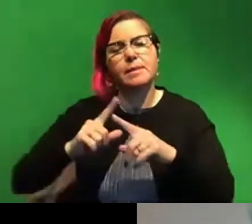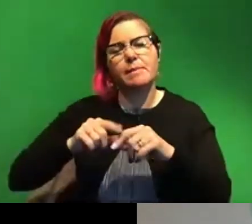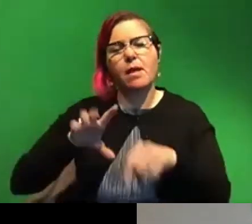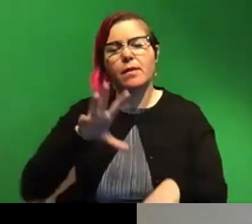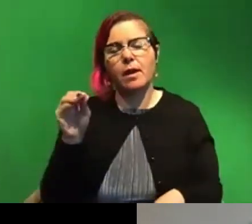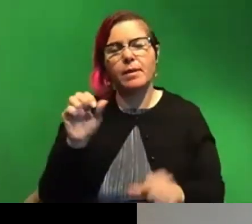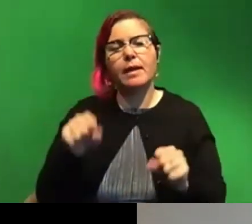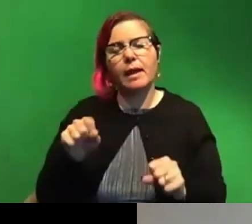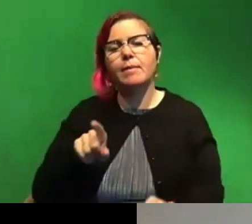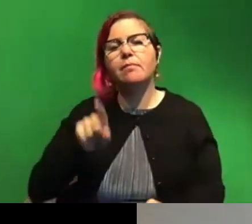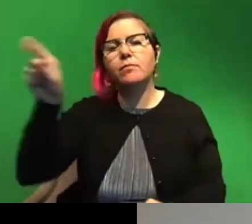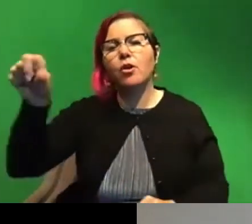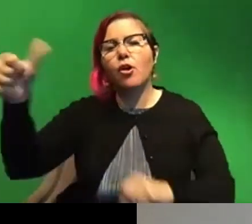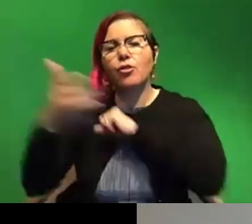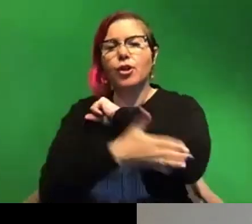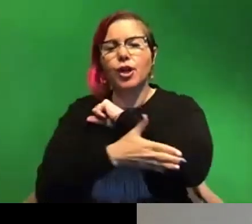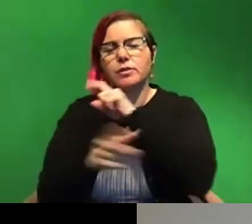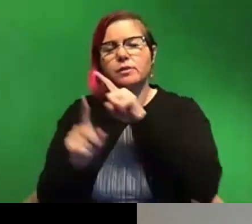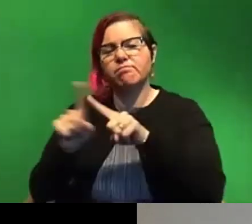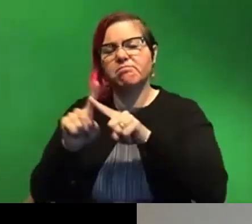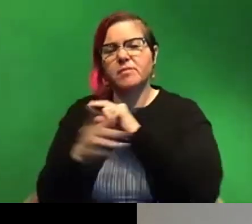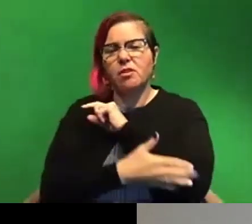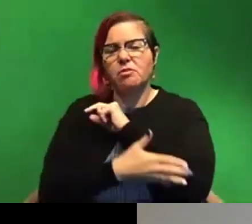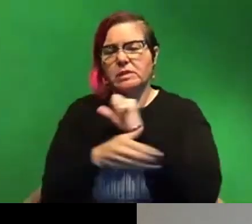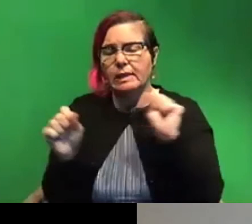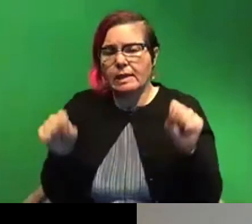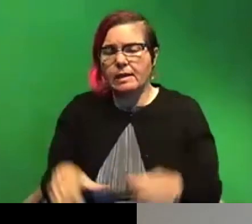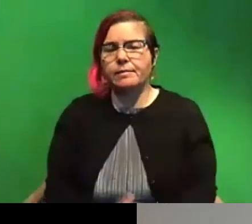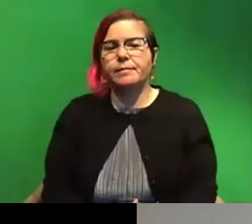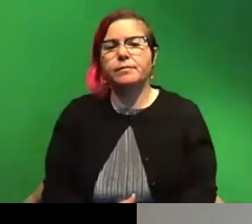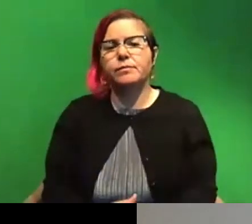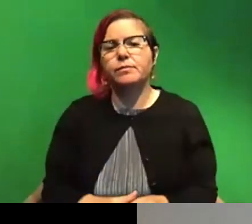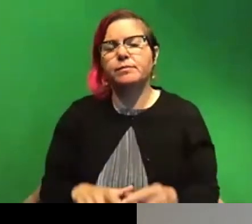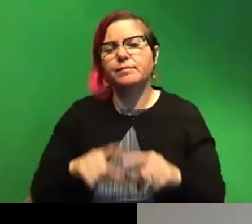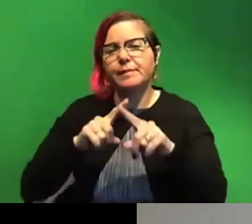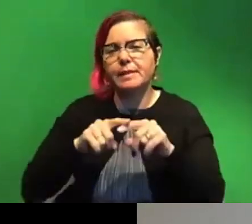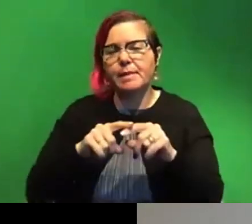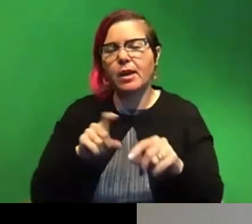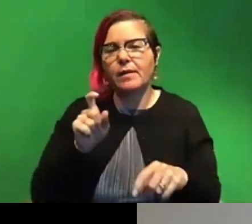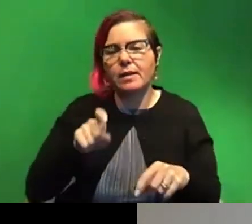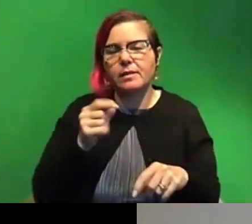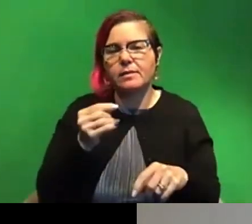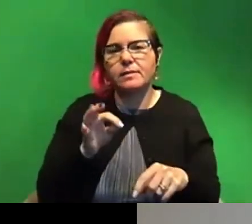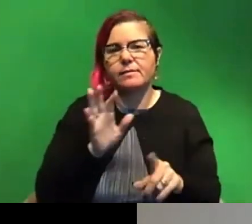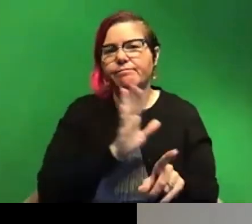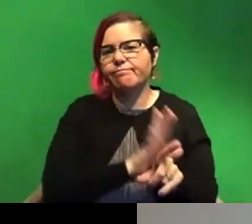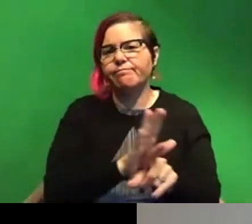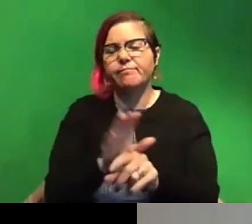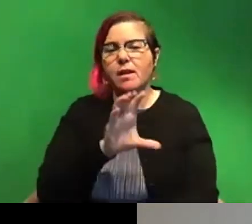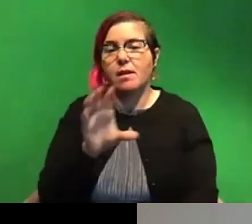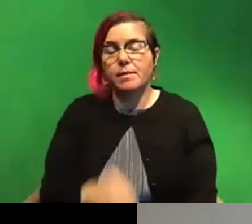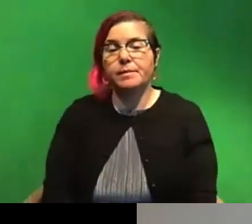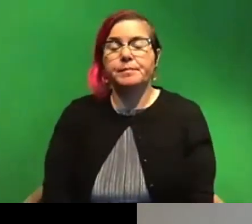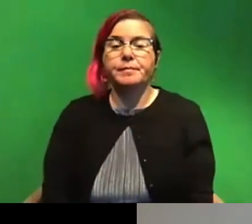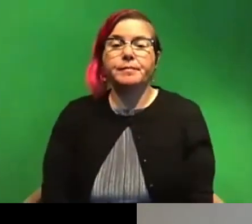can be overseas. They can be, in different countries, depending on just, the needs of that particular company.